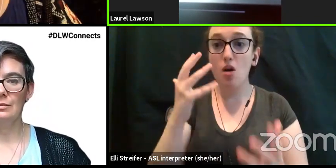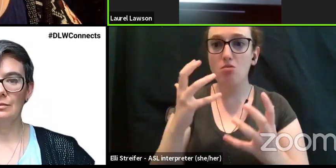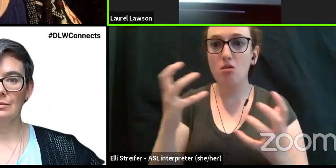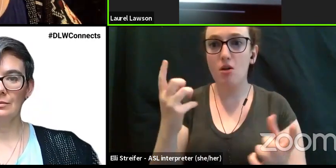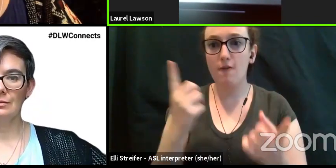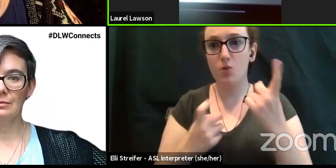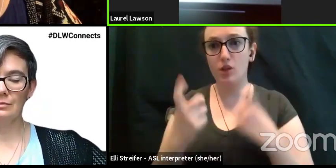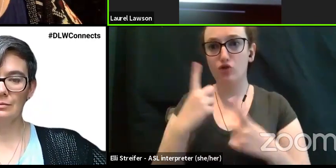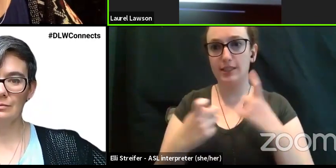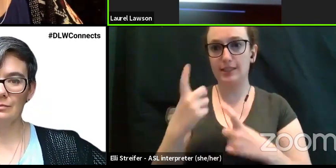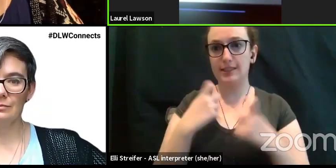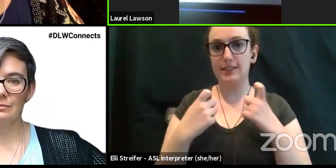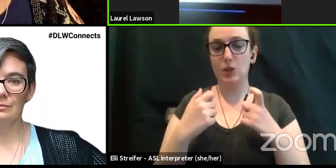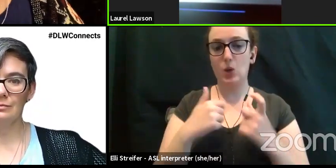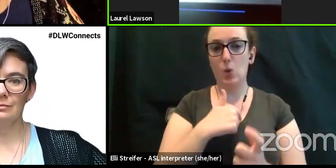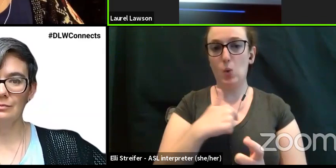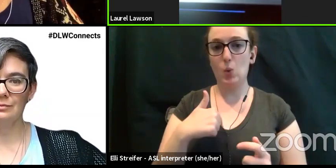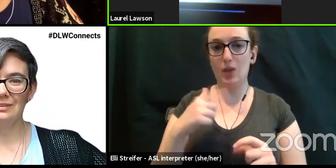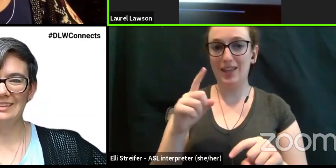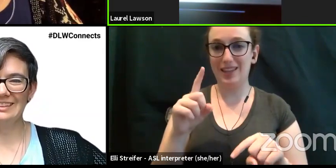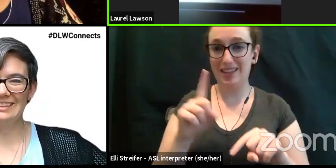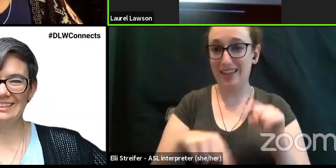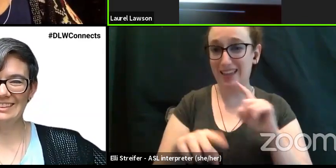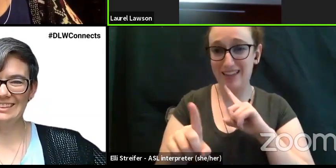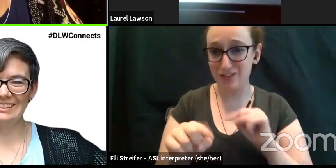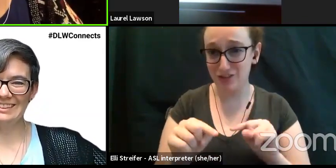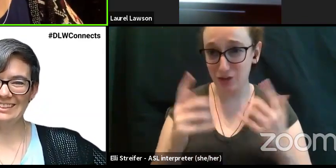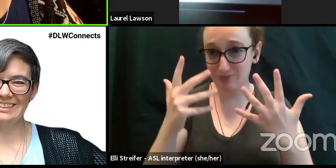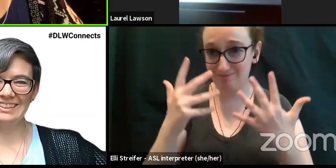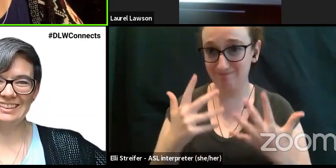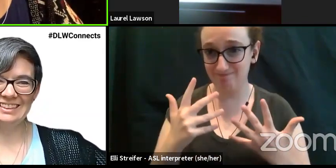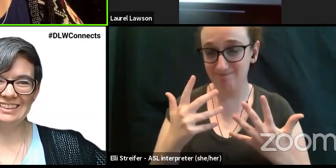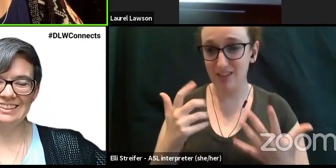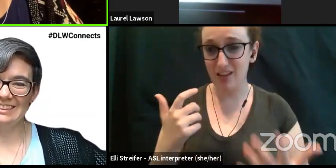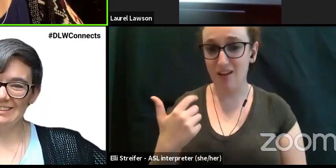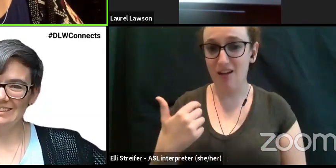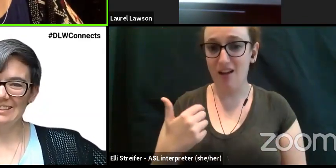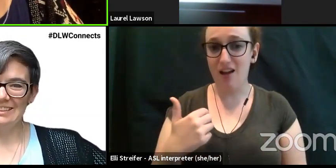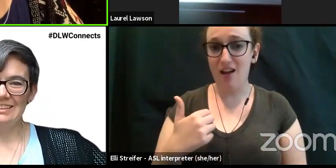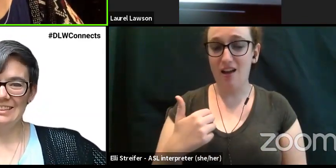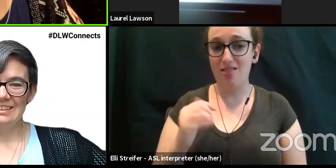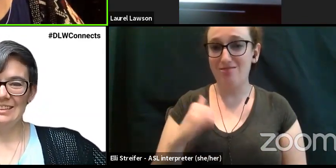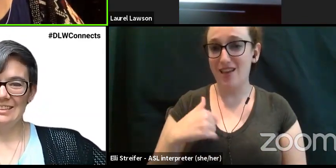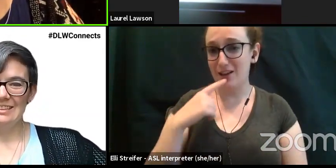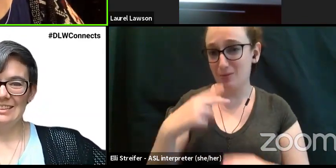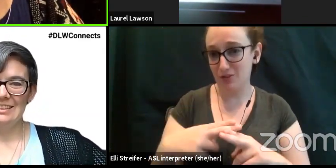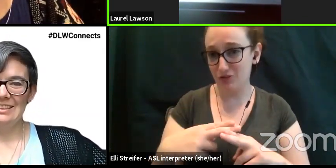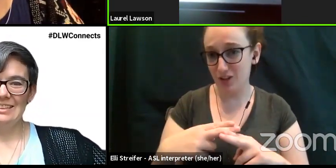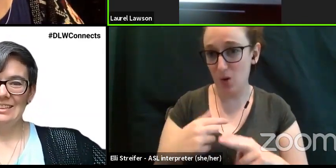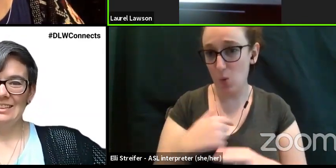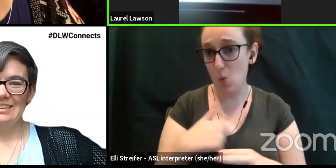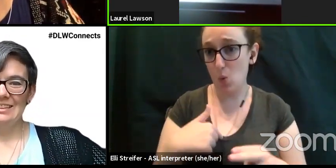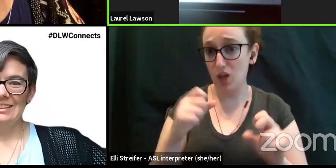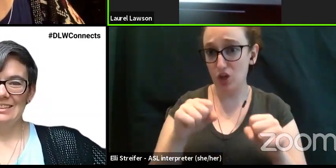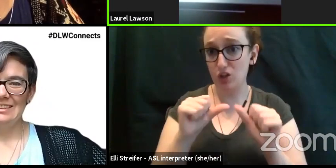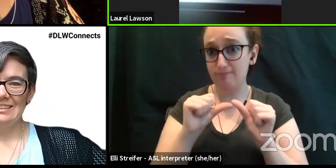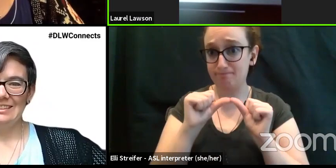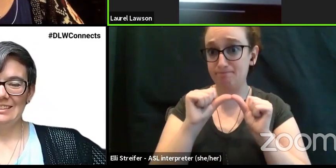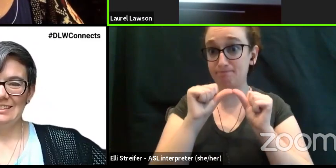that we are not going to get to. And as I said, I mean, we could keep